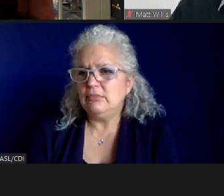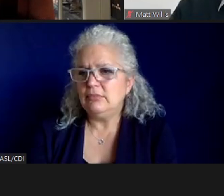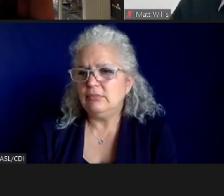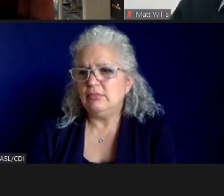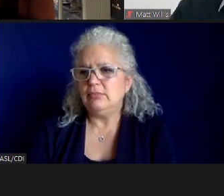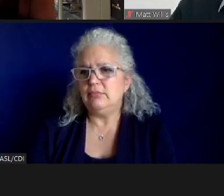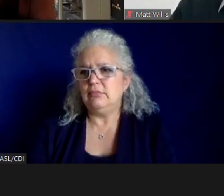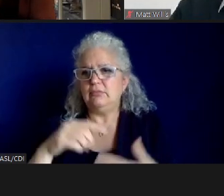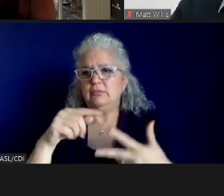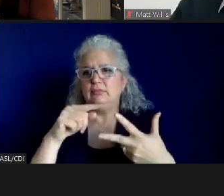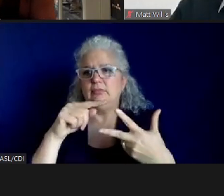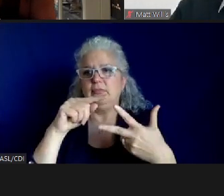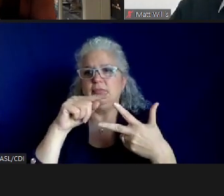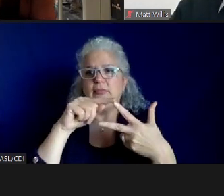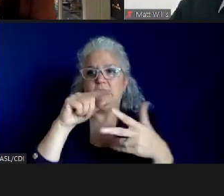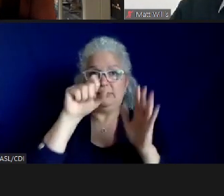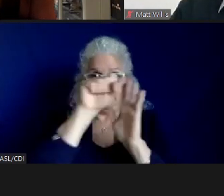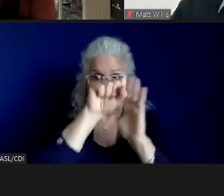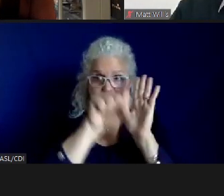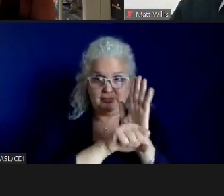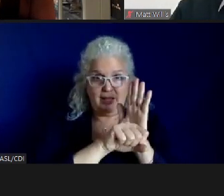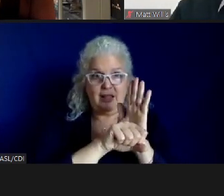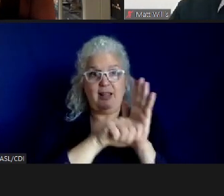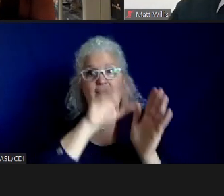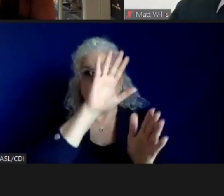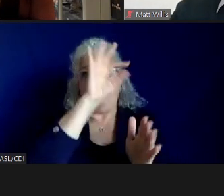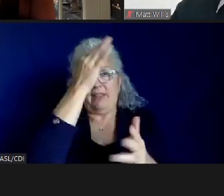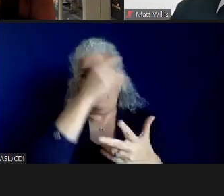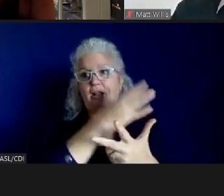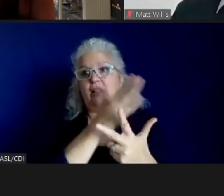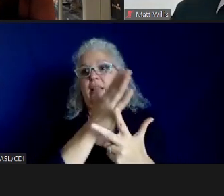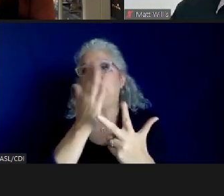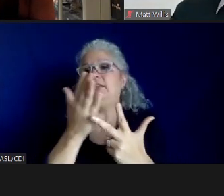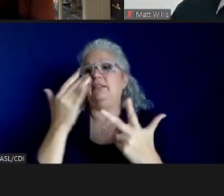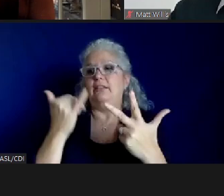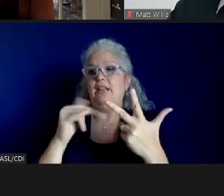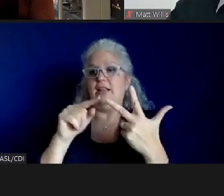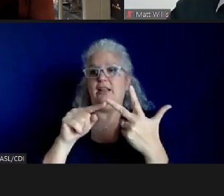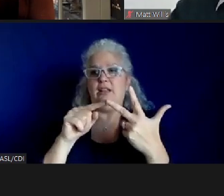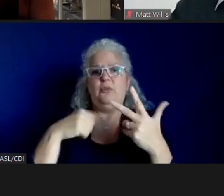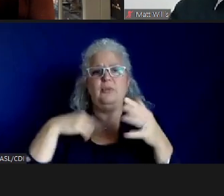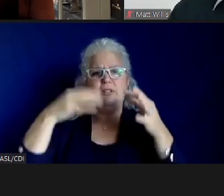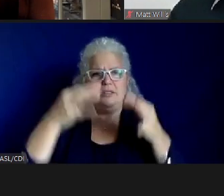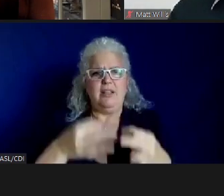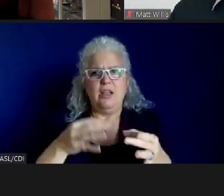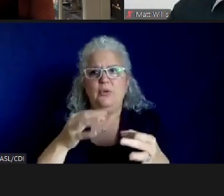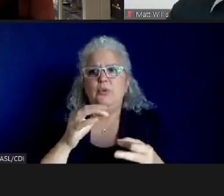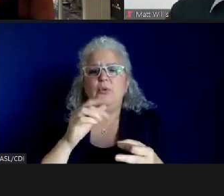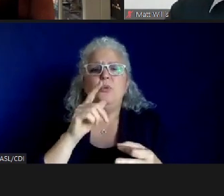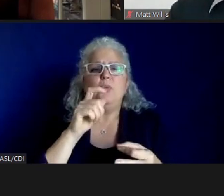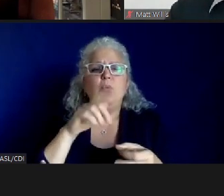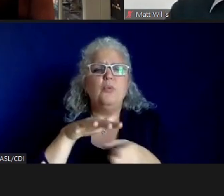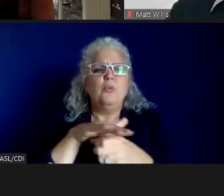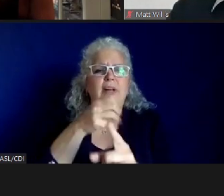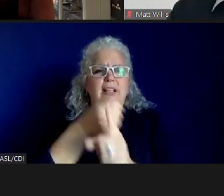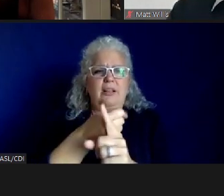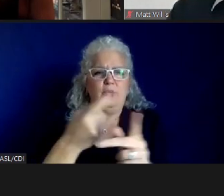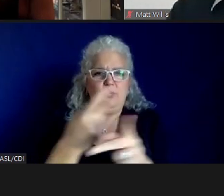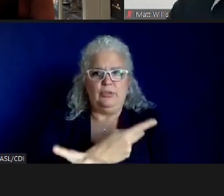health, will probably dictate or determine where you're going to have higher levels of community prevalence, and then we